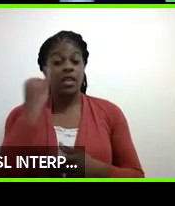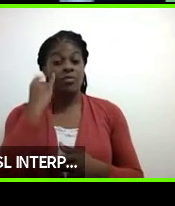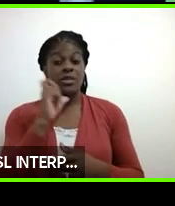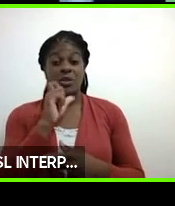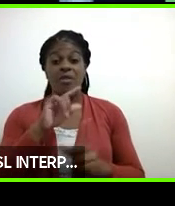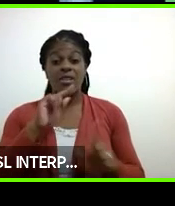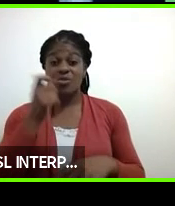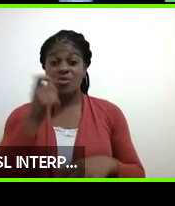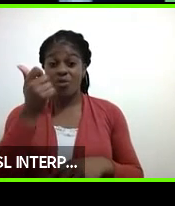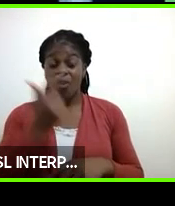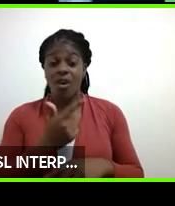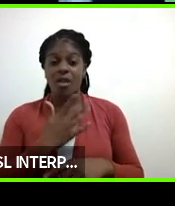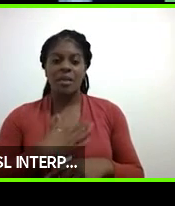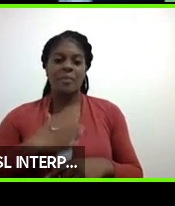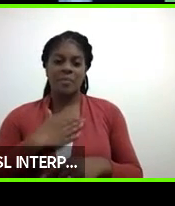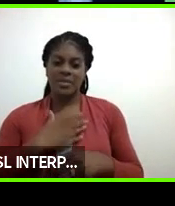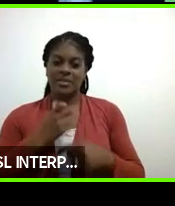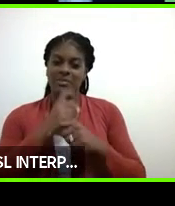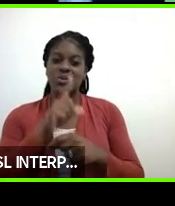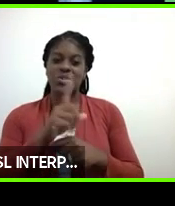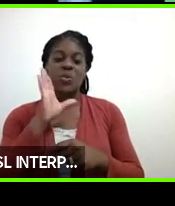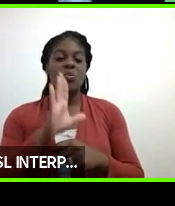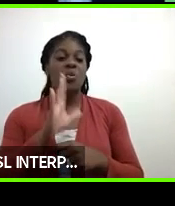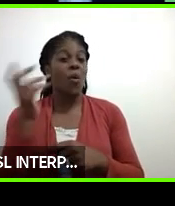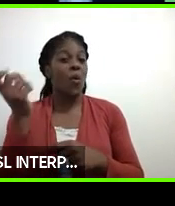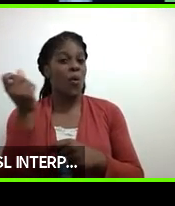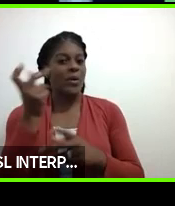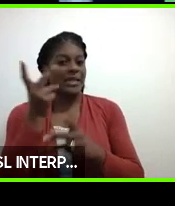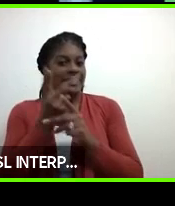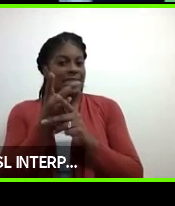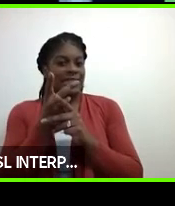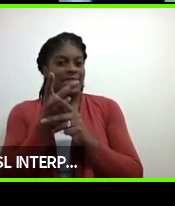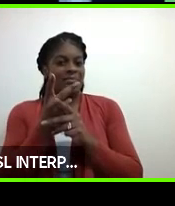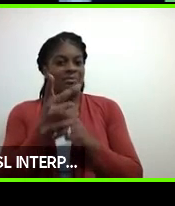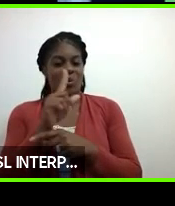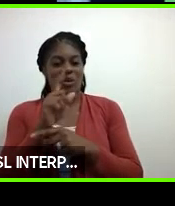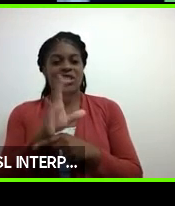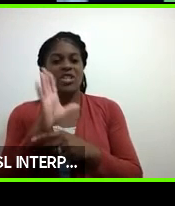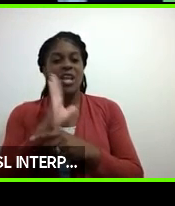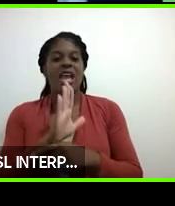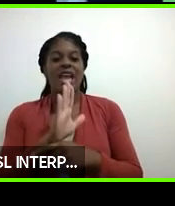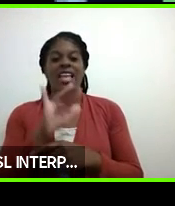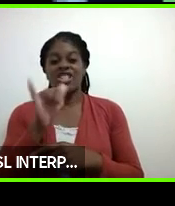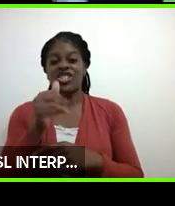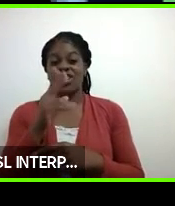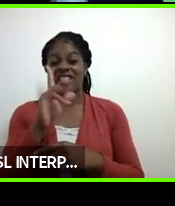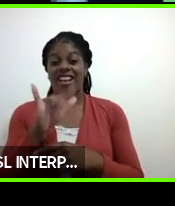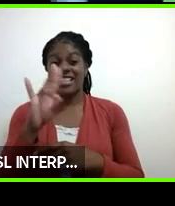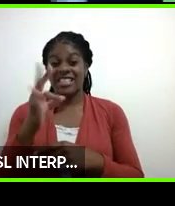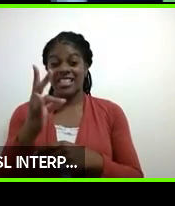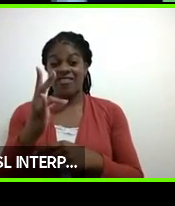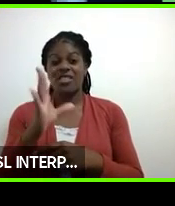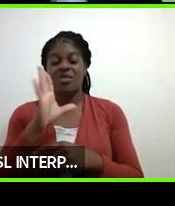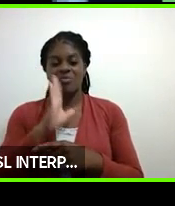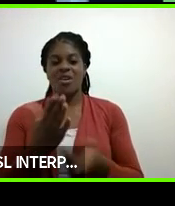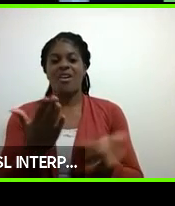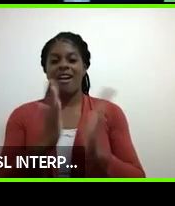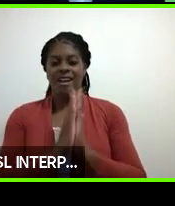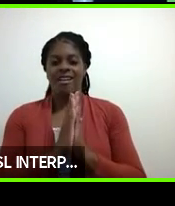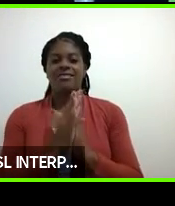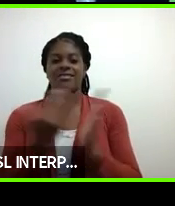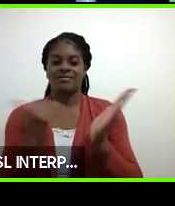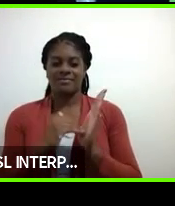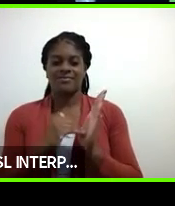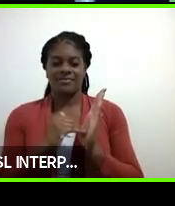of the questions, please be certain that we are going to hold on to all of these and bring them back to our July 7th program, our part two of this